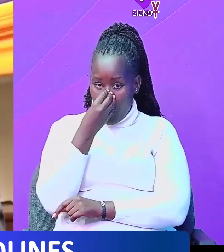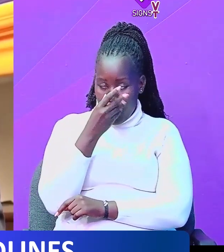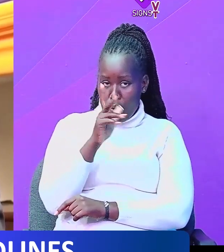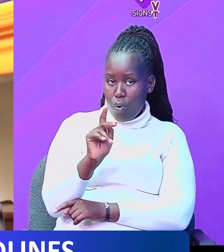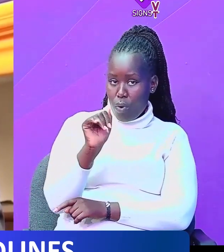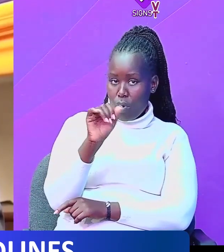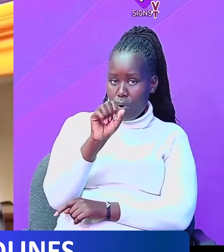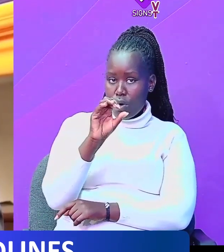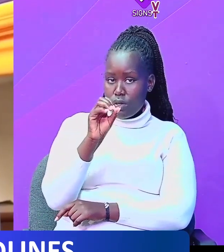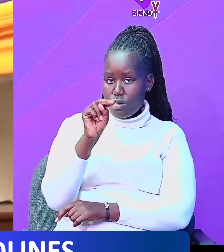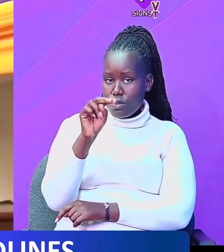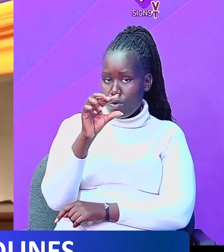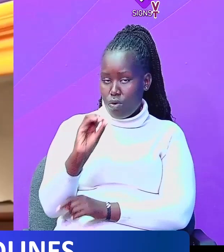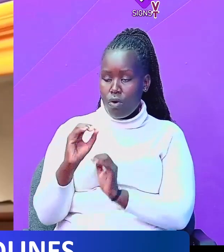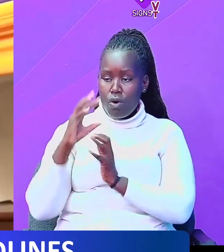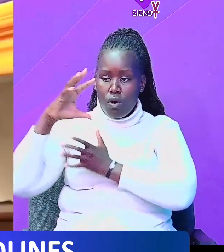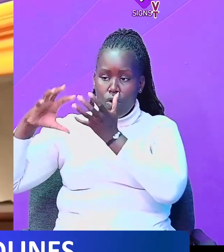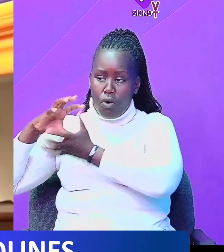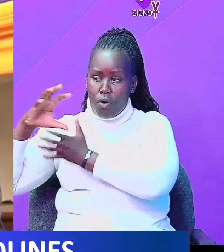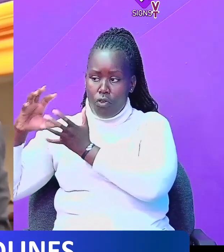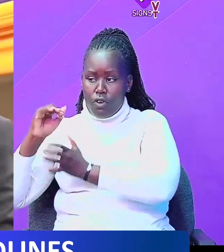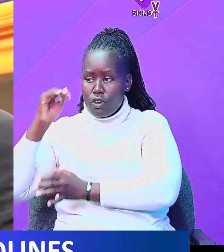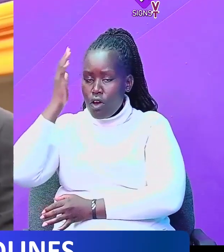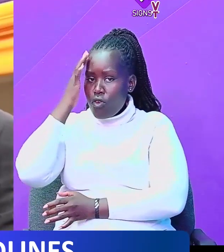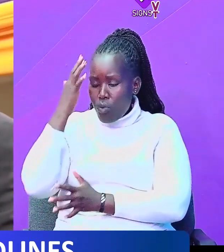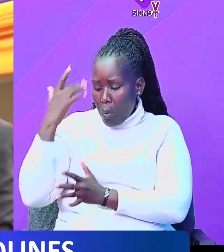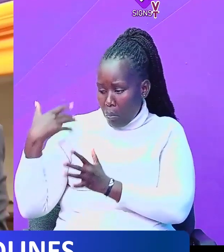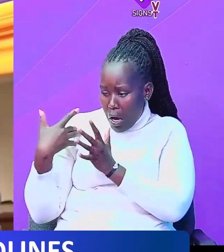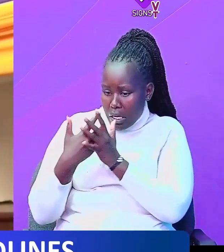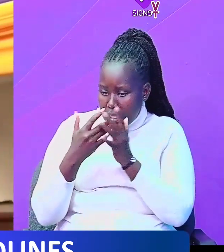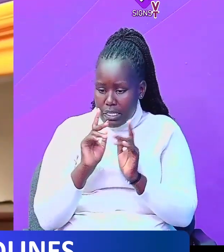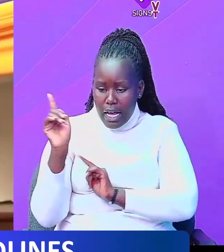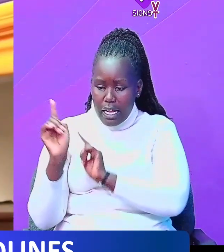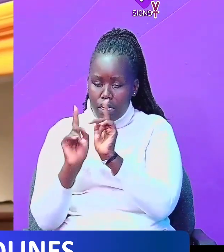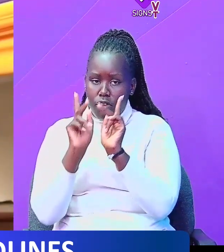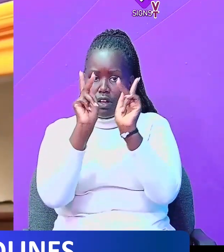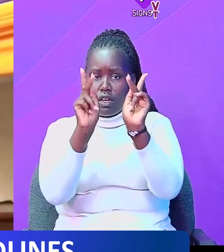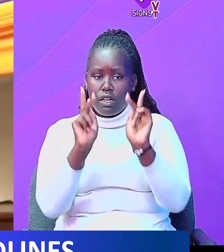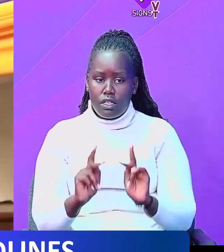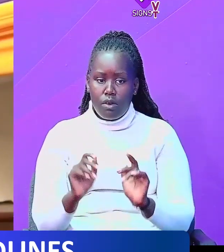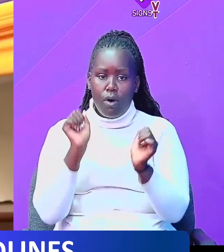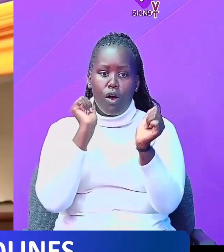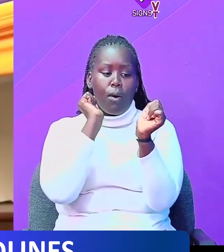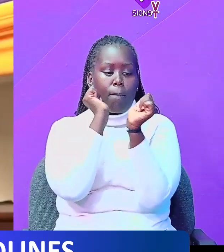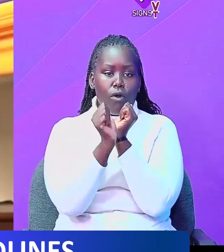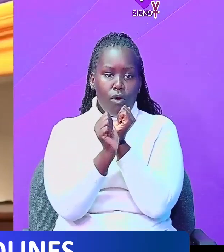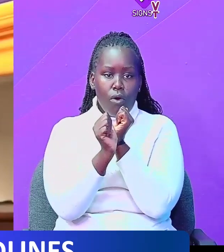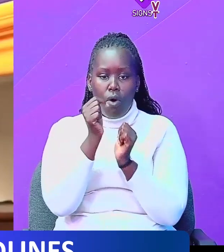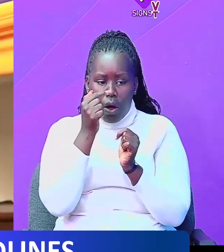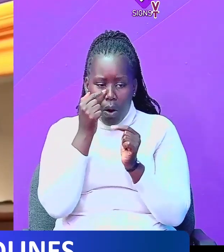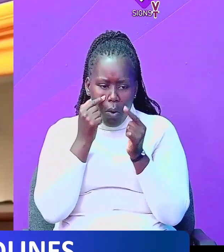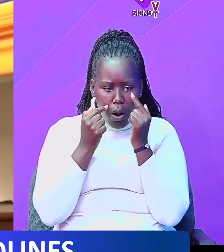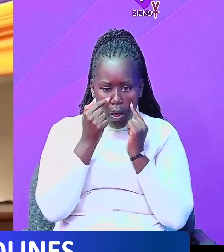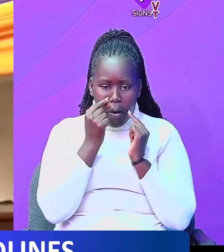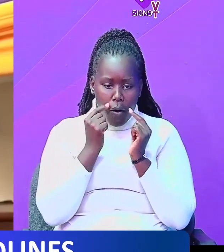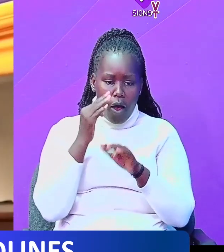amechanganyikiwa. Unajua, tangu alienda pale Kisumu, pale Bondo kulia machozi ya uongo,